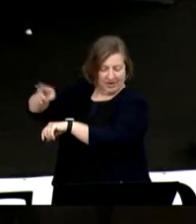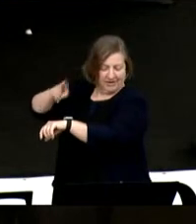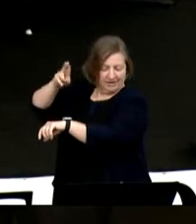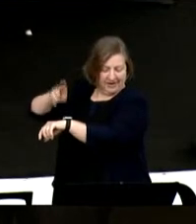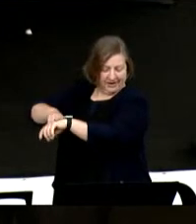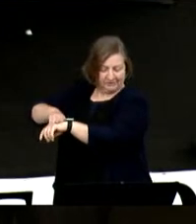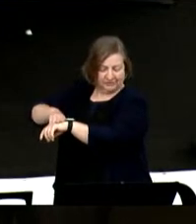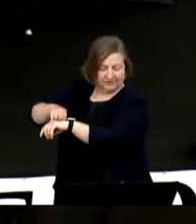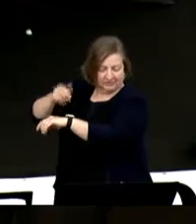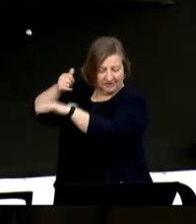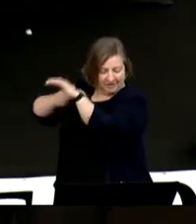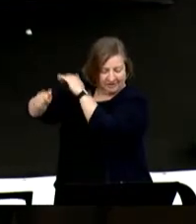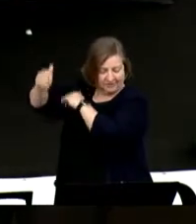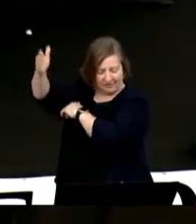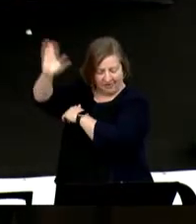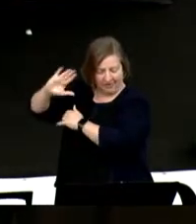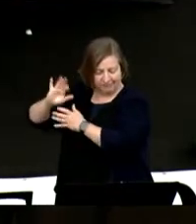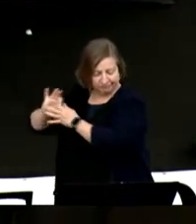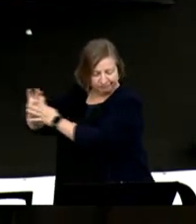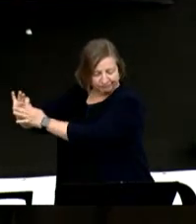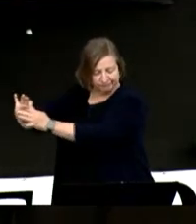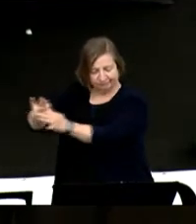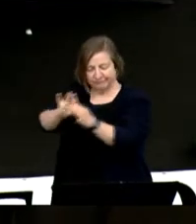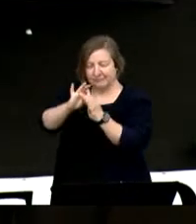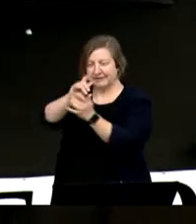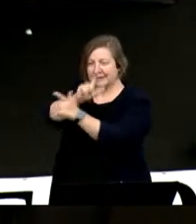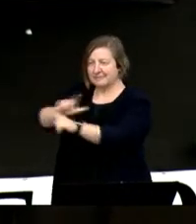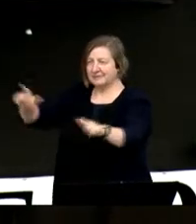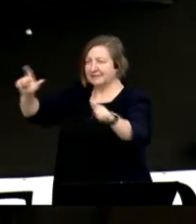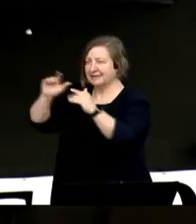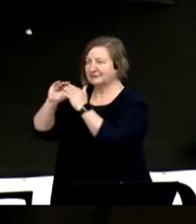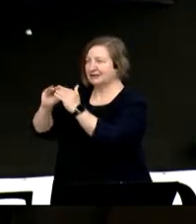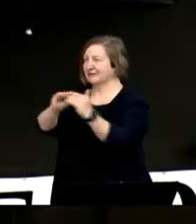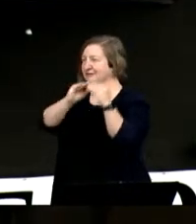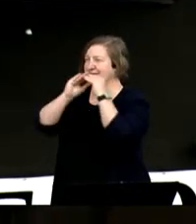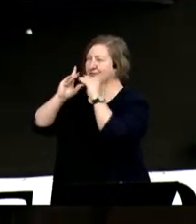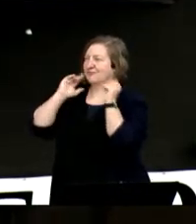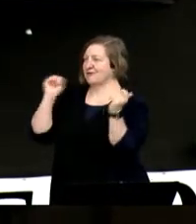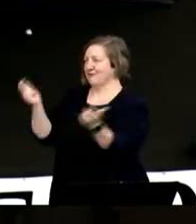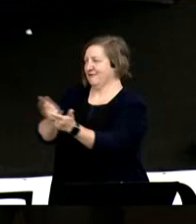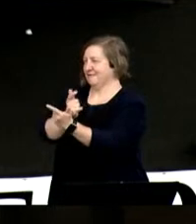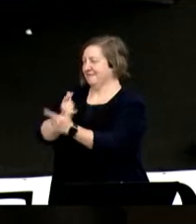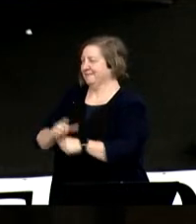Republic for which it stands, one nation, the for